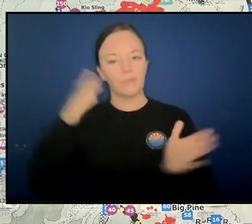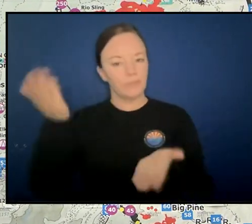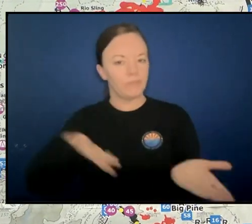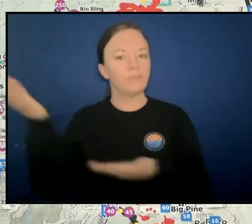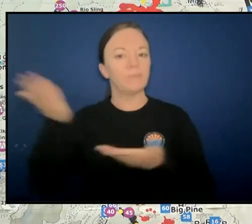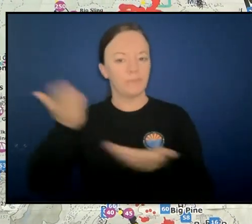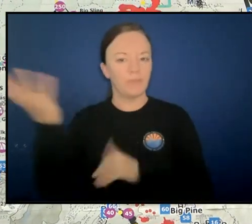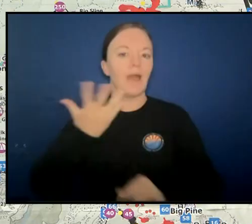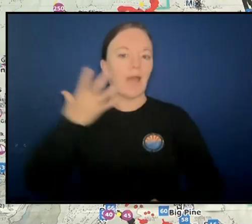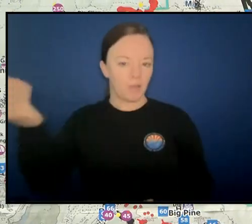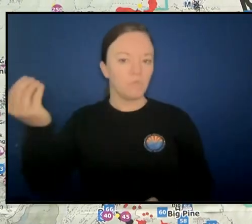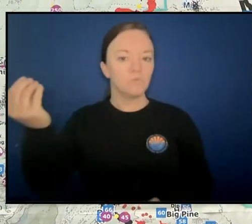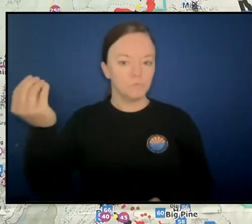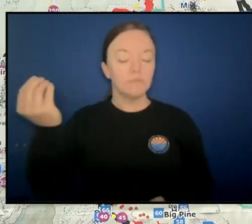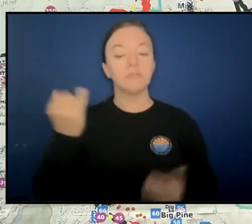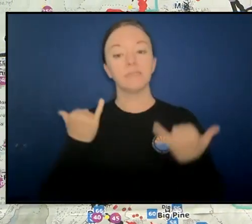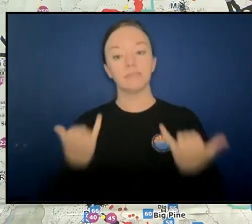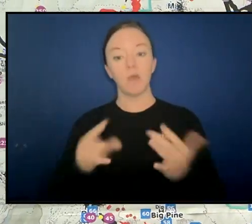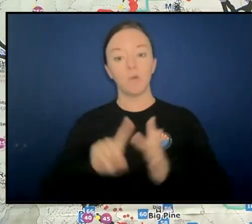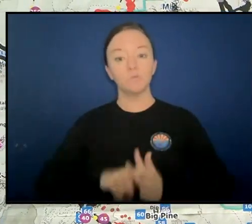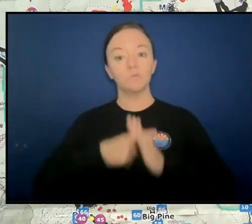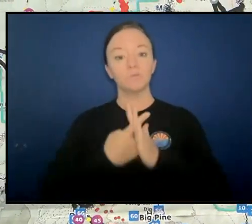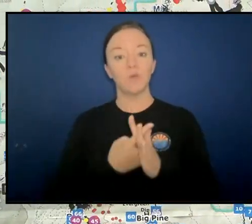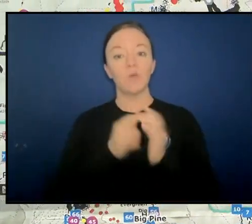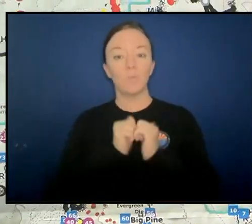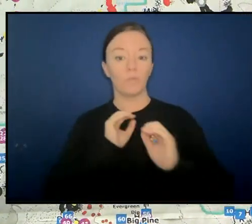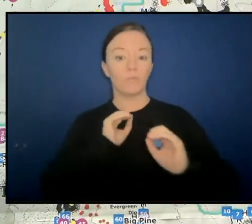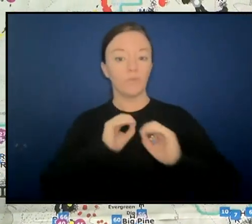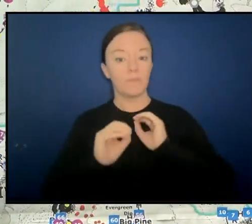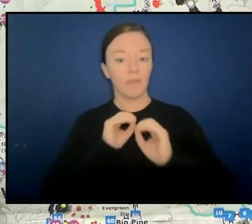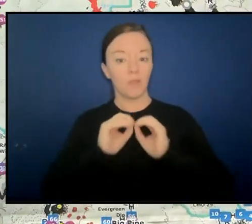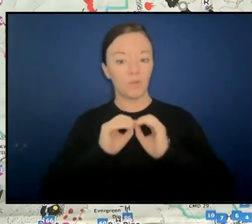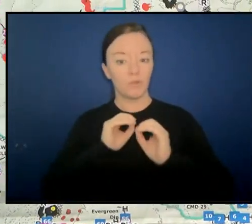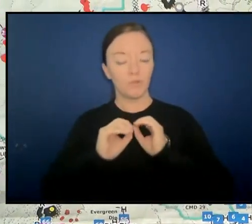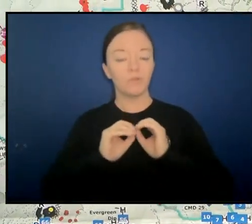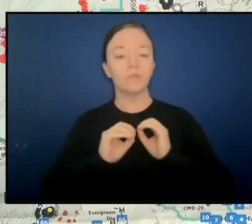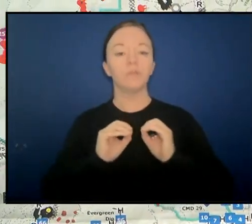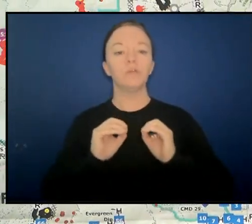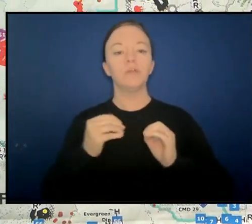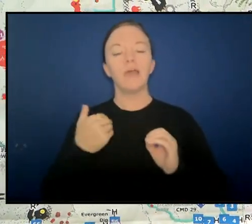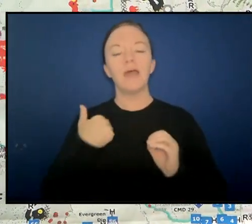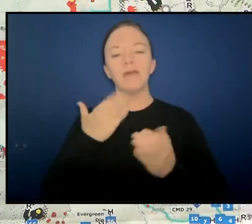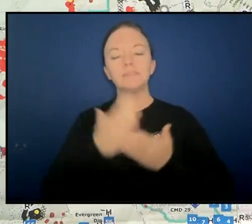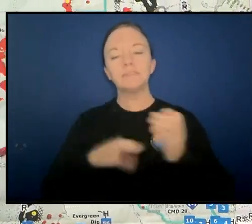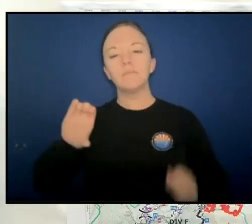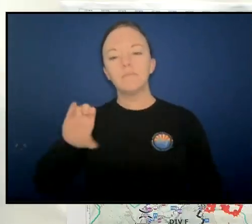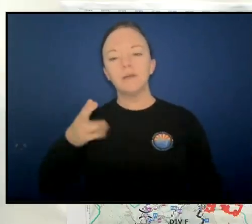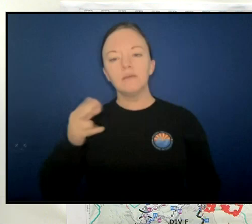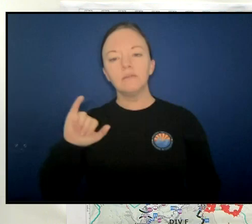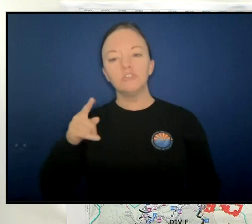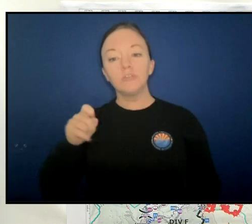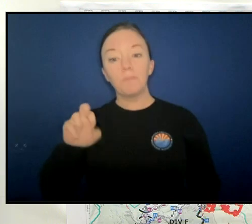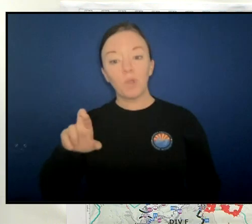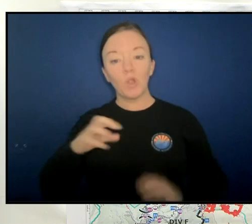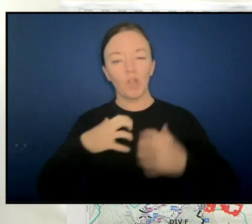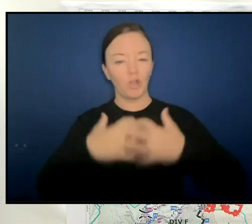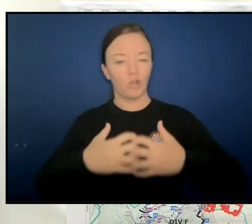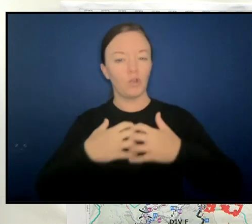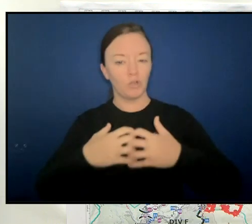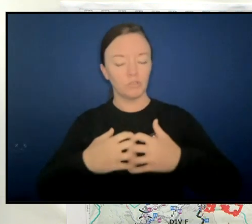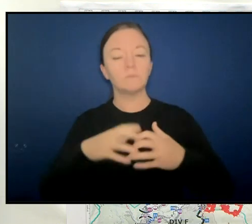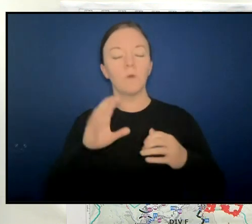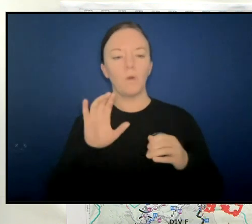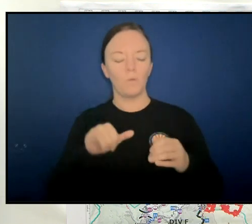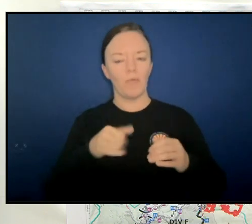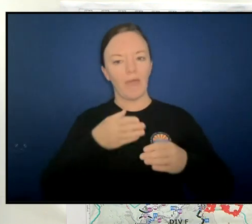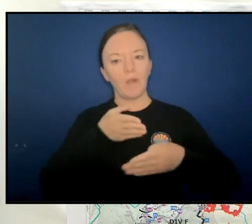getting started in that repair work. They've got a couple chippers over there, and so they're starting to chip that excess slash to